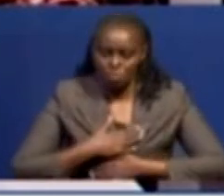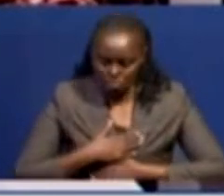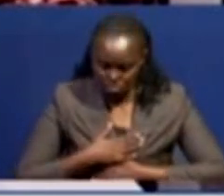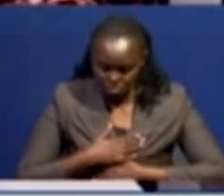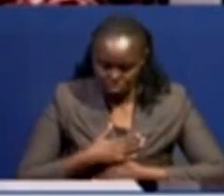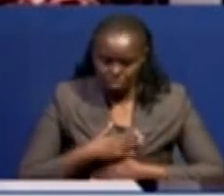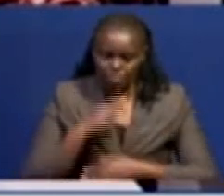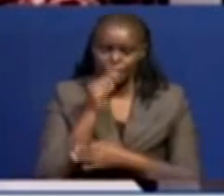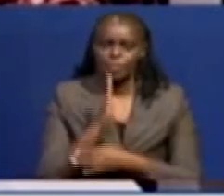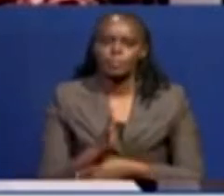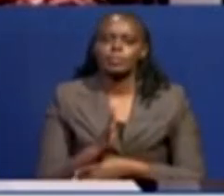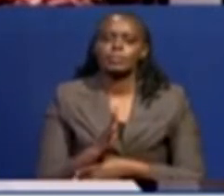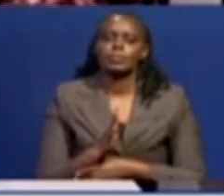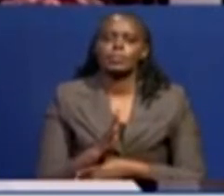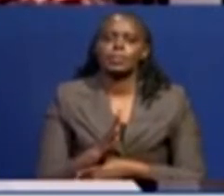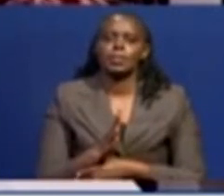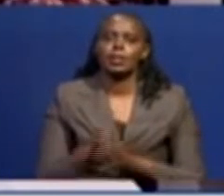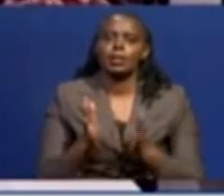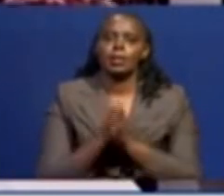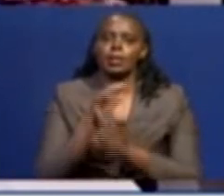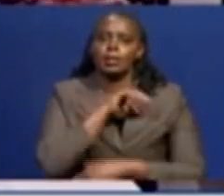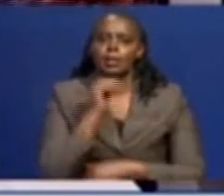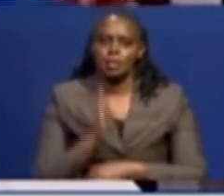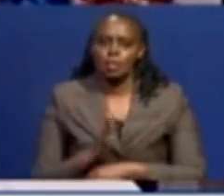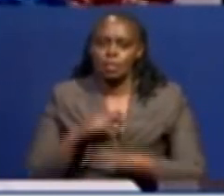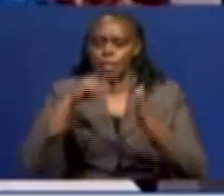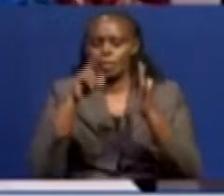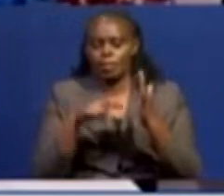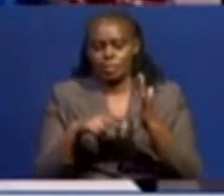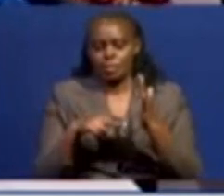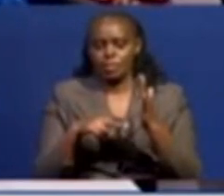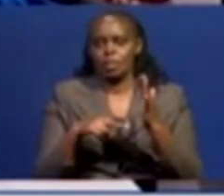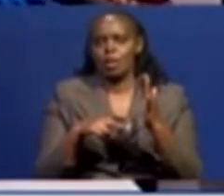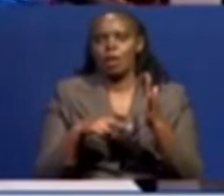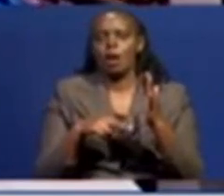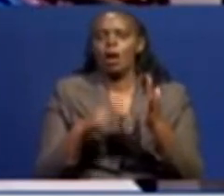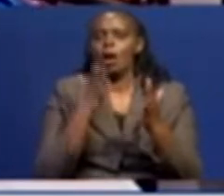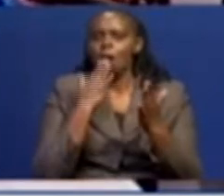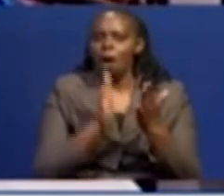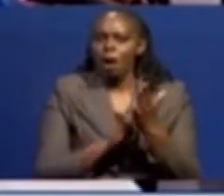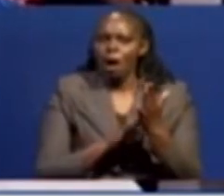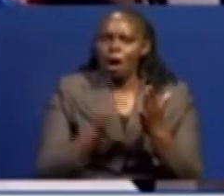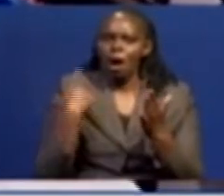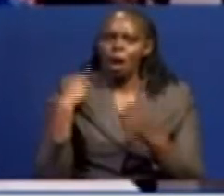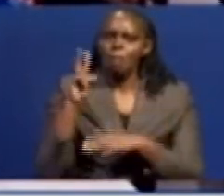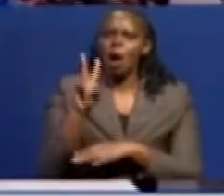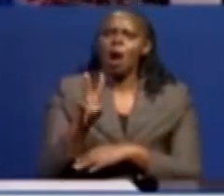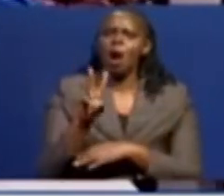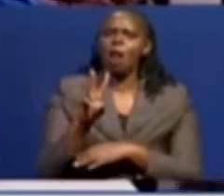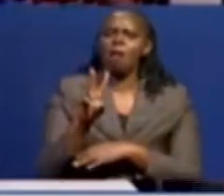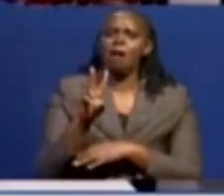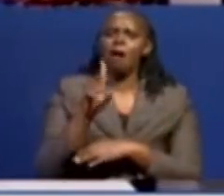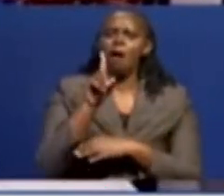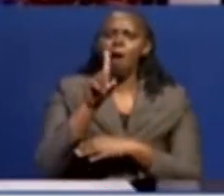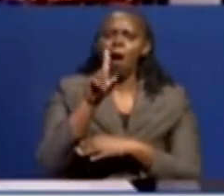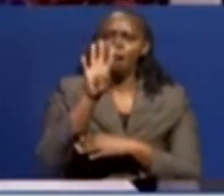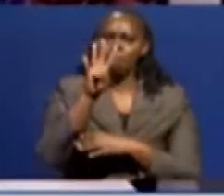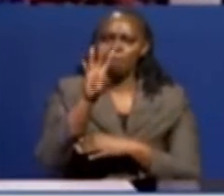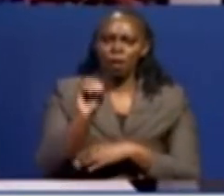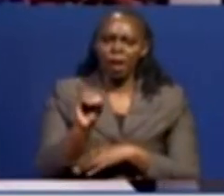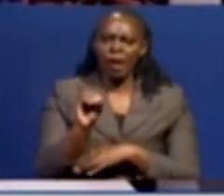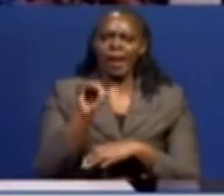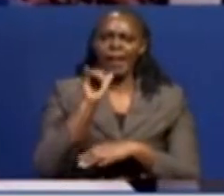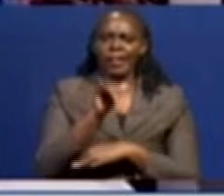wish Honorable Speaker and Honorable Senators to read recommendation number 2 on